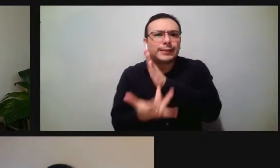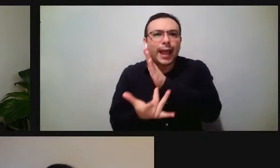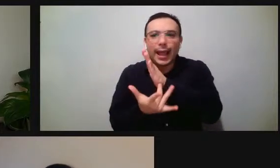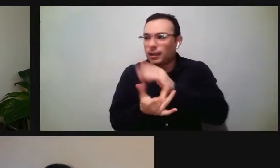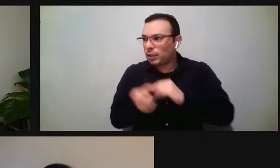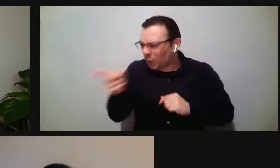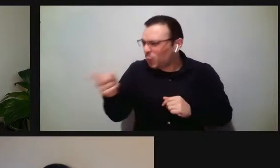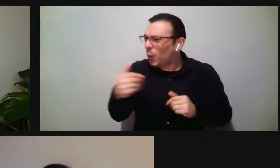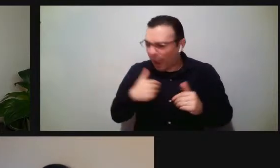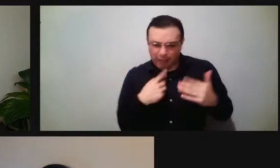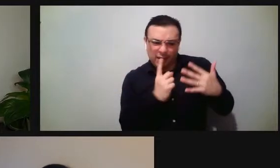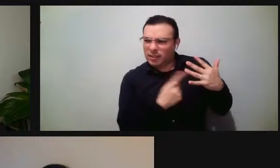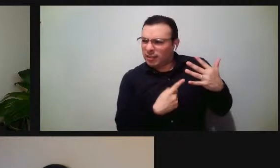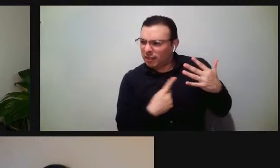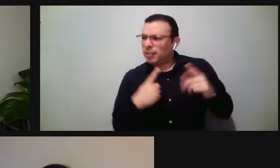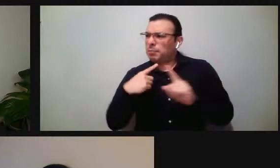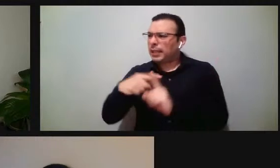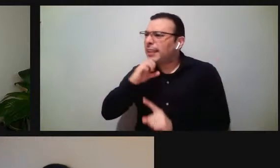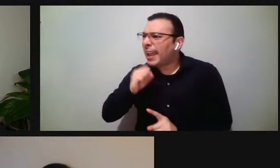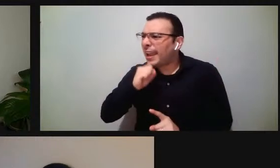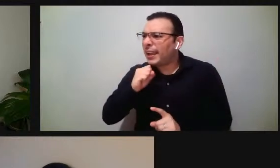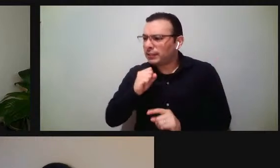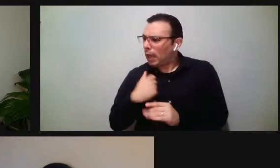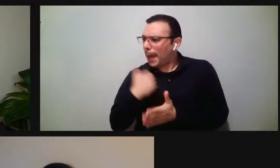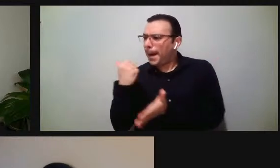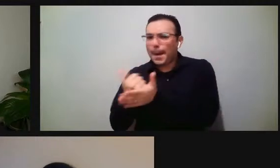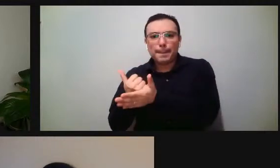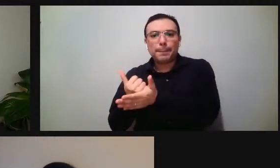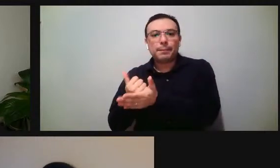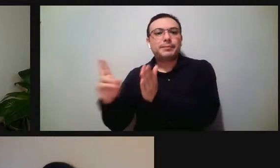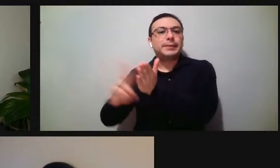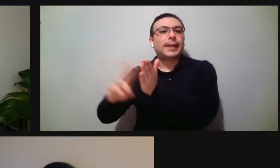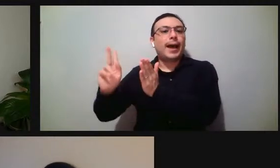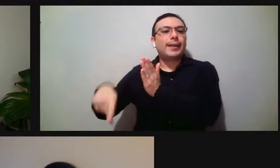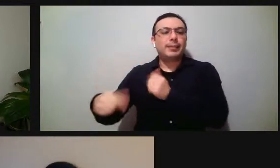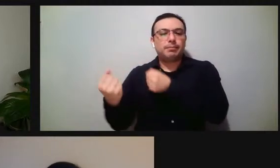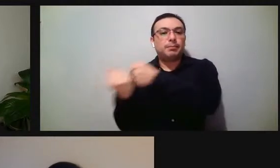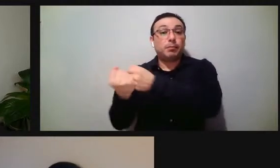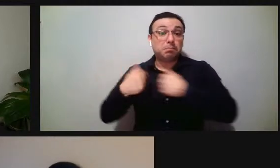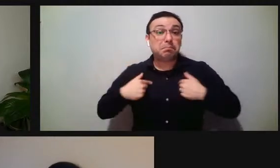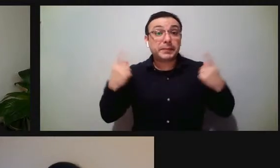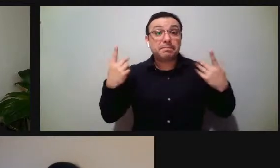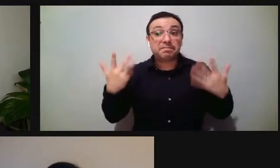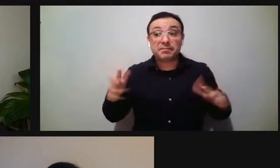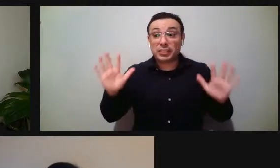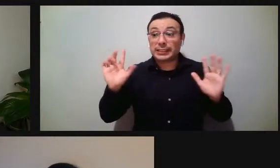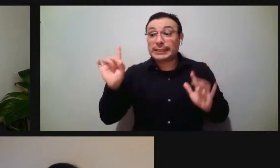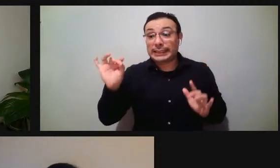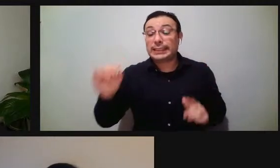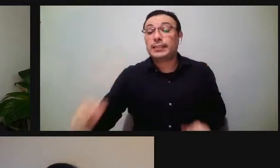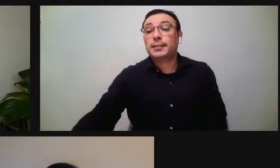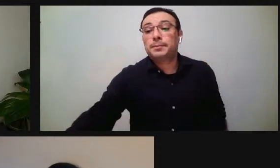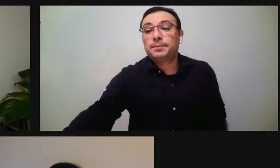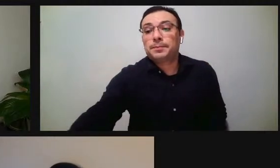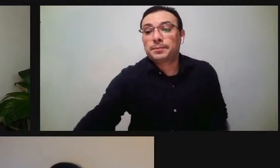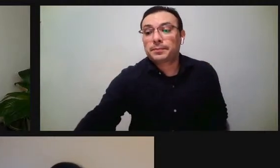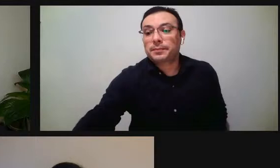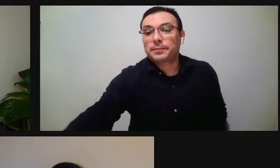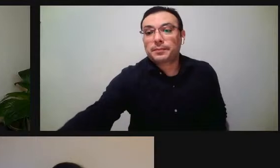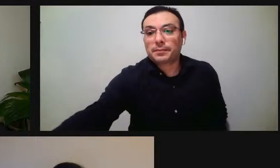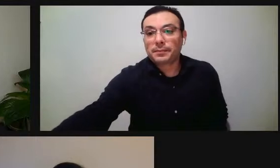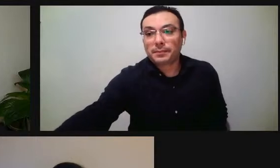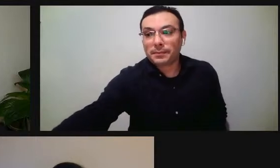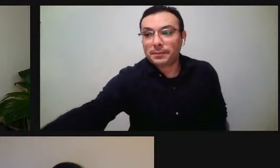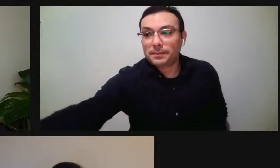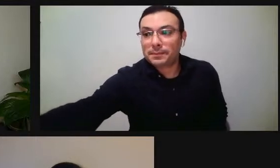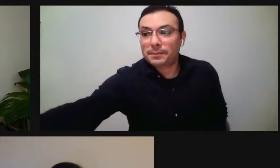for a lot of family and friends and just people that I've met through work or other places, to make sure that